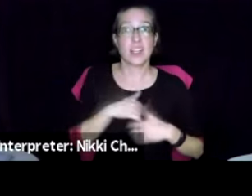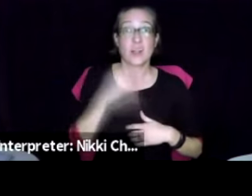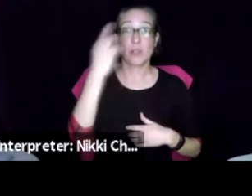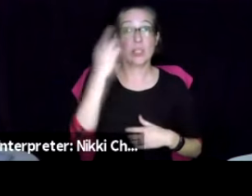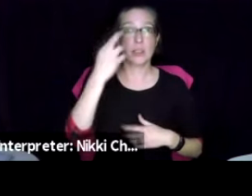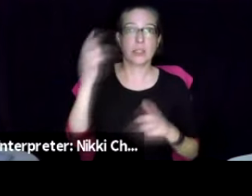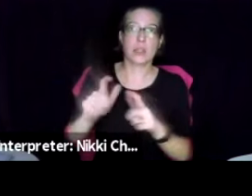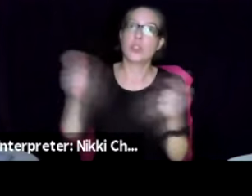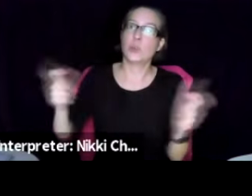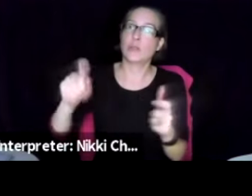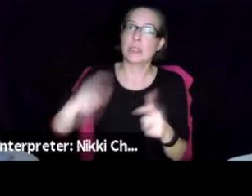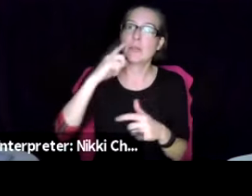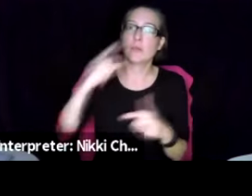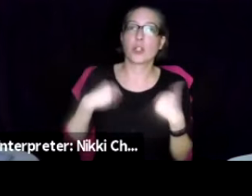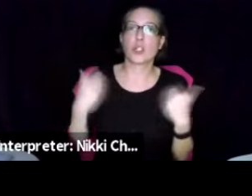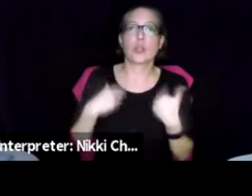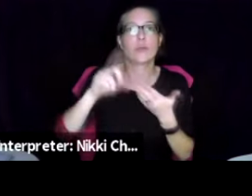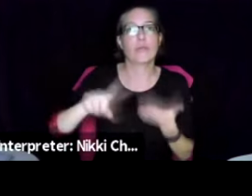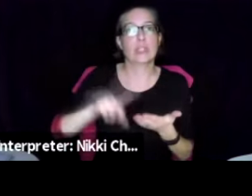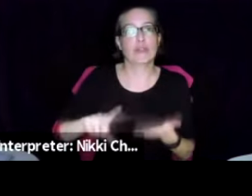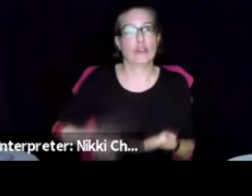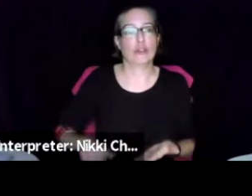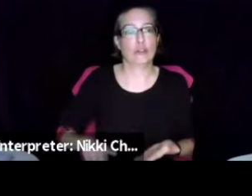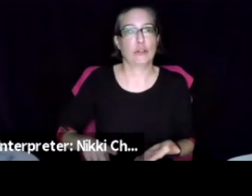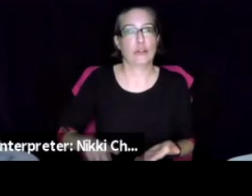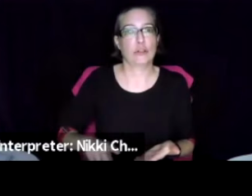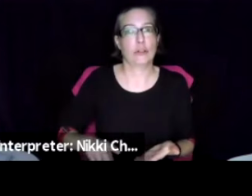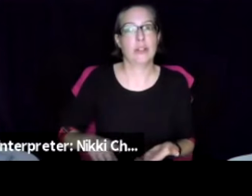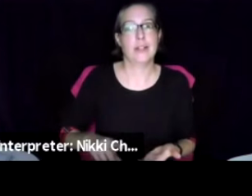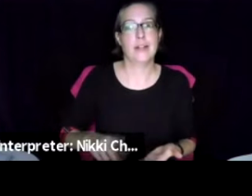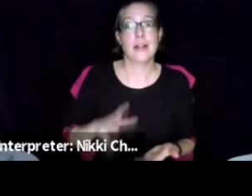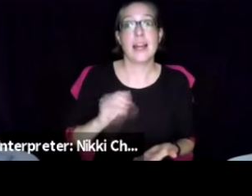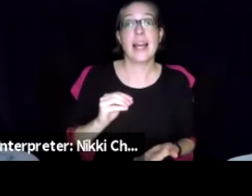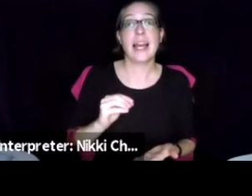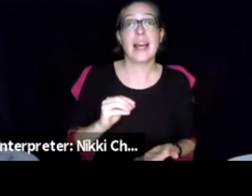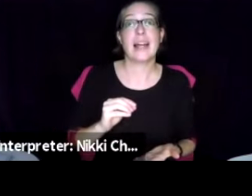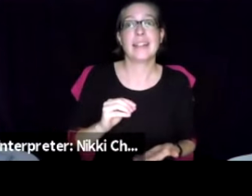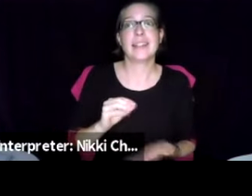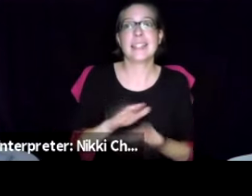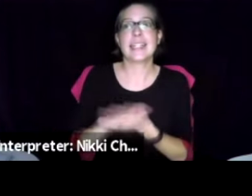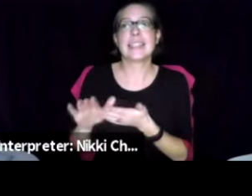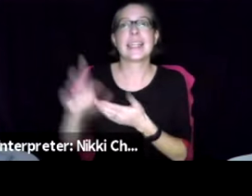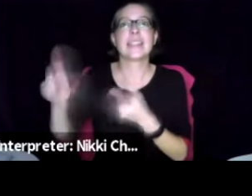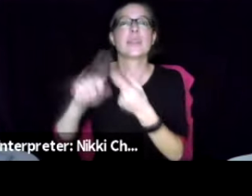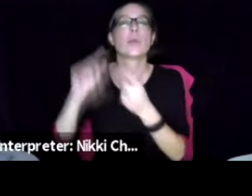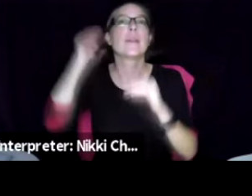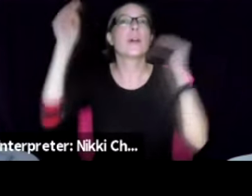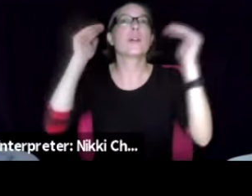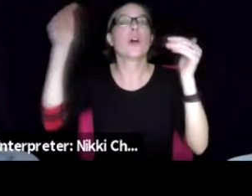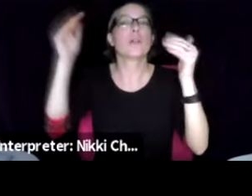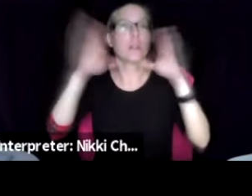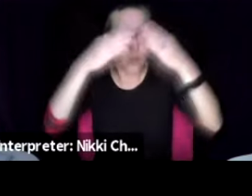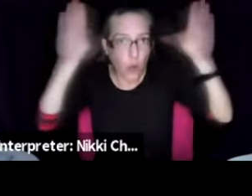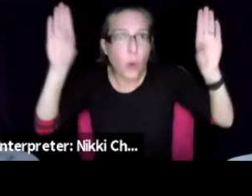just that it's going to be met like with closed ears by adults, thinking like young people don't know what they're talking